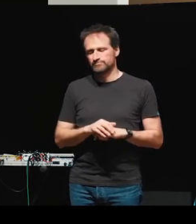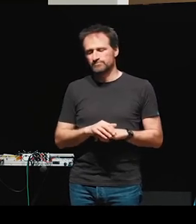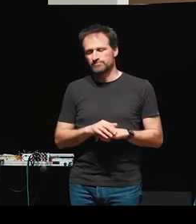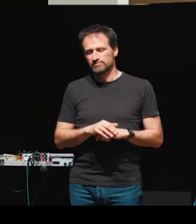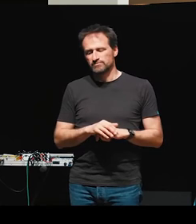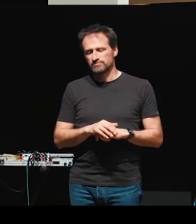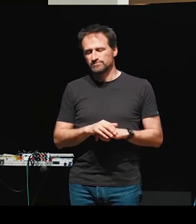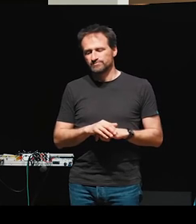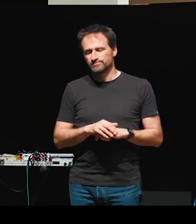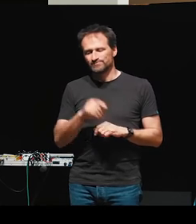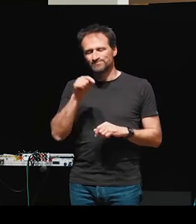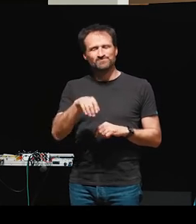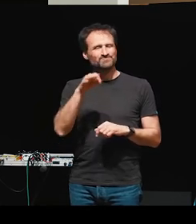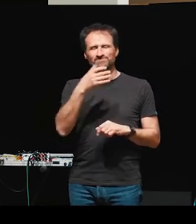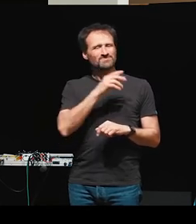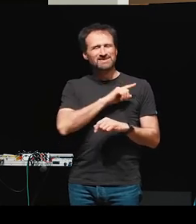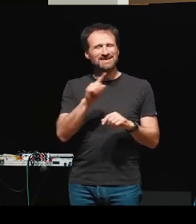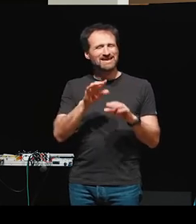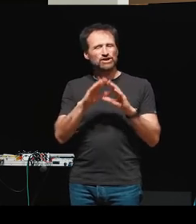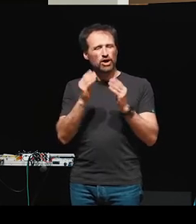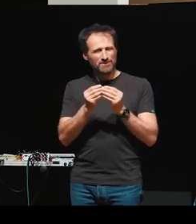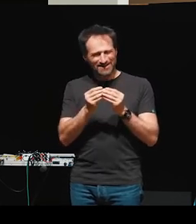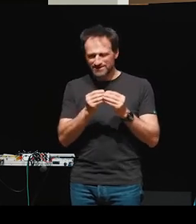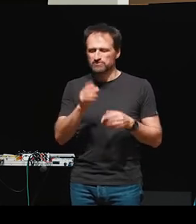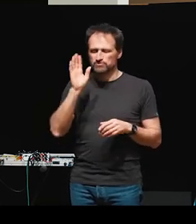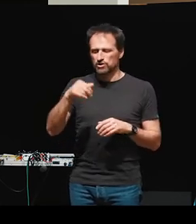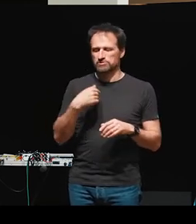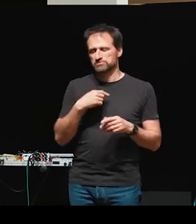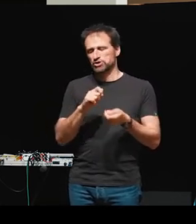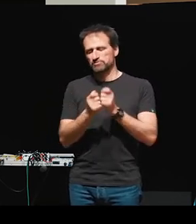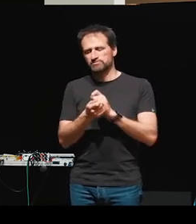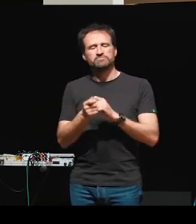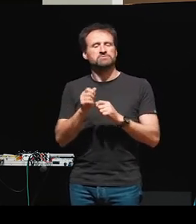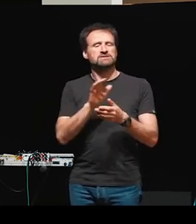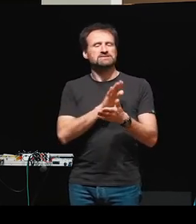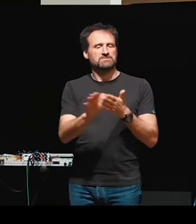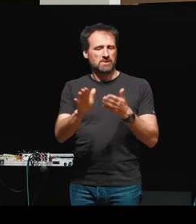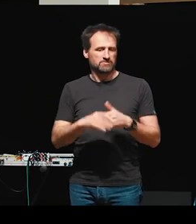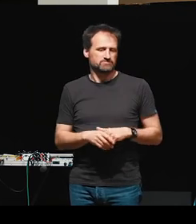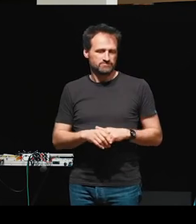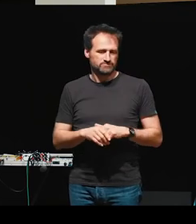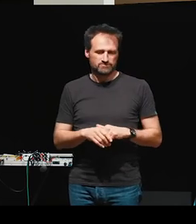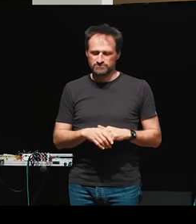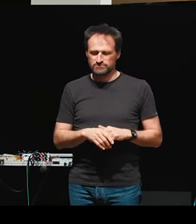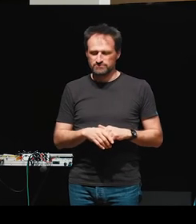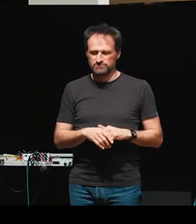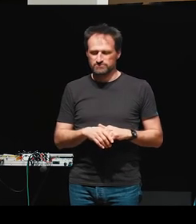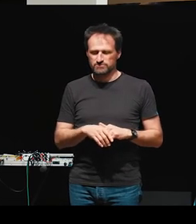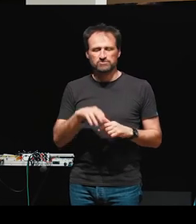Now it's not finding incomplete. Again, I'm going to change it to simple. I'm going to render as easy.